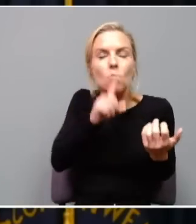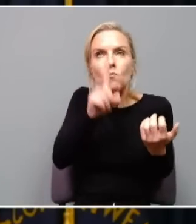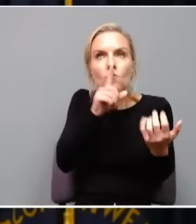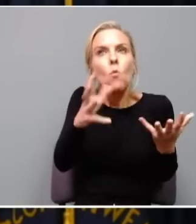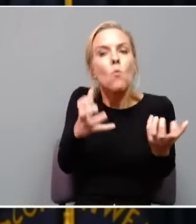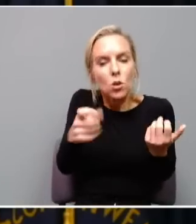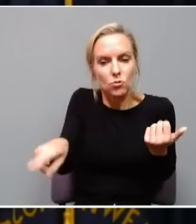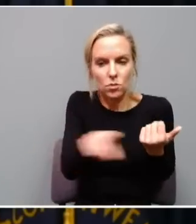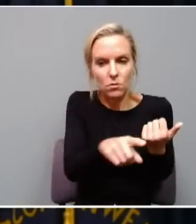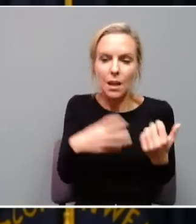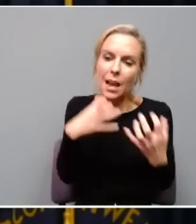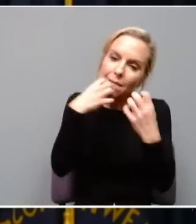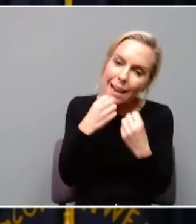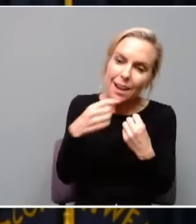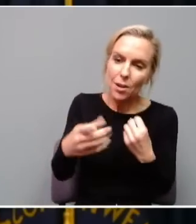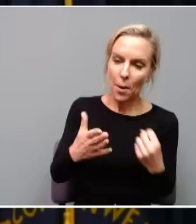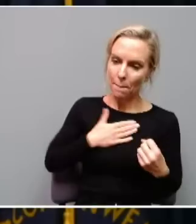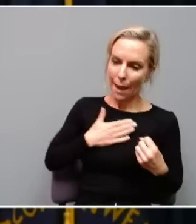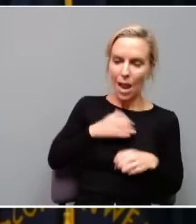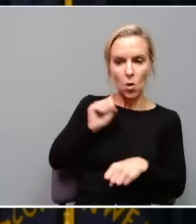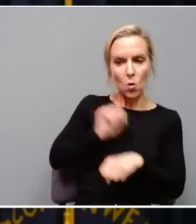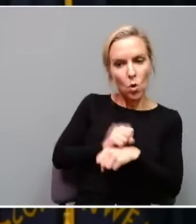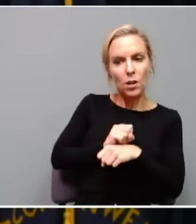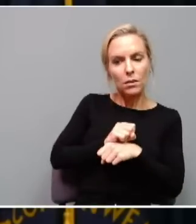care about you. You're part of my workforce.